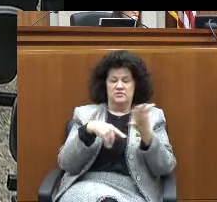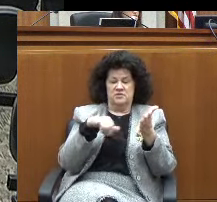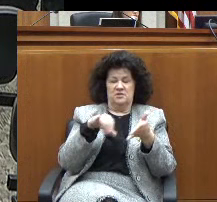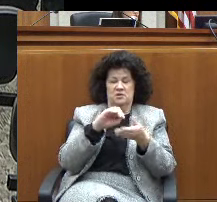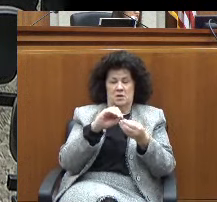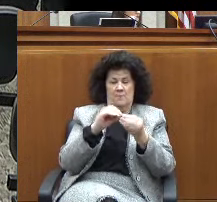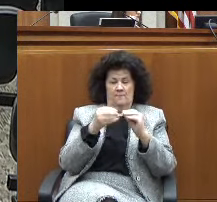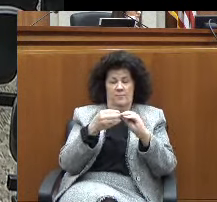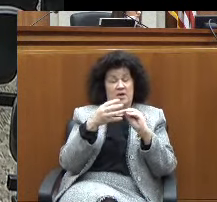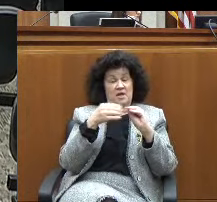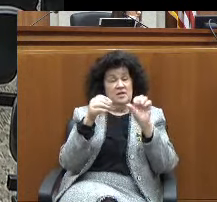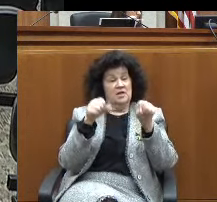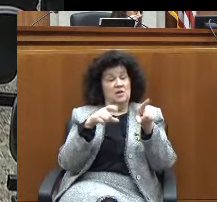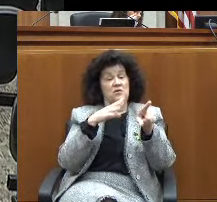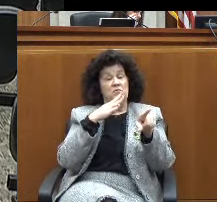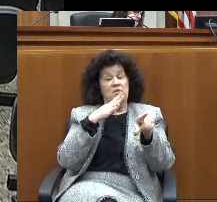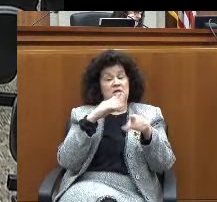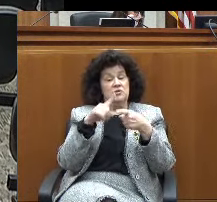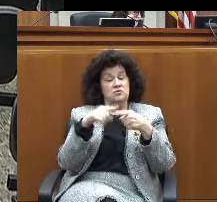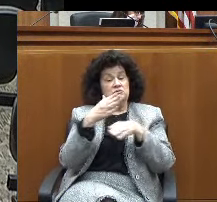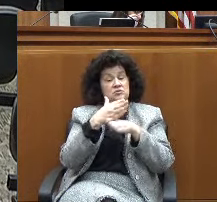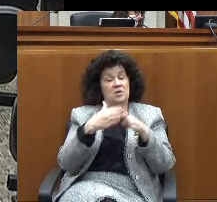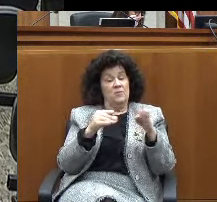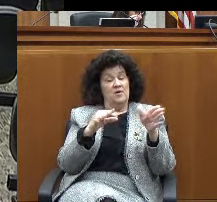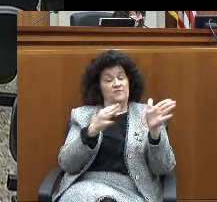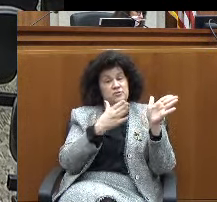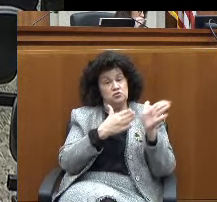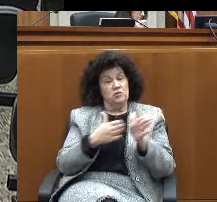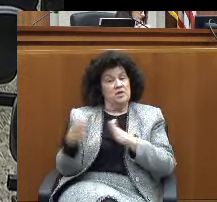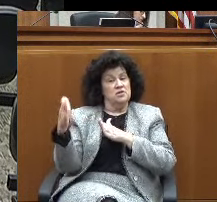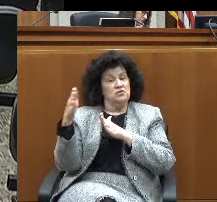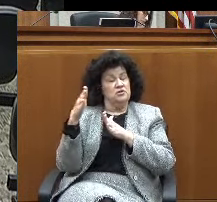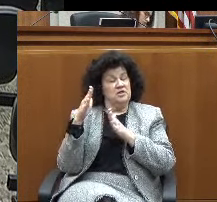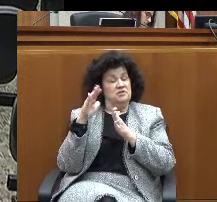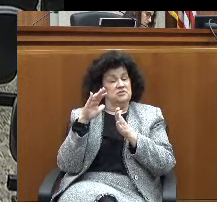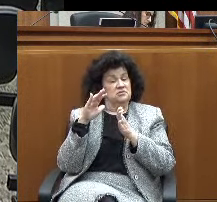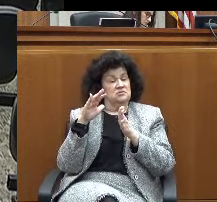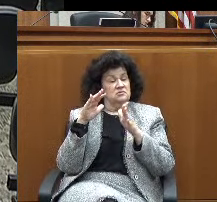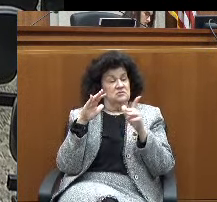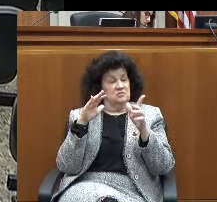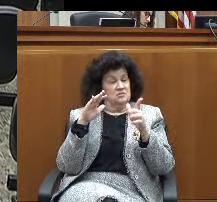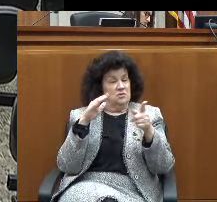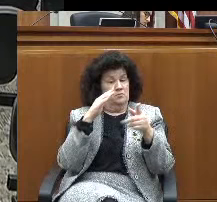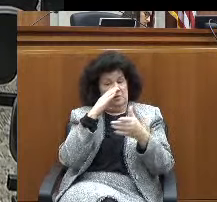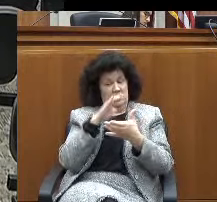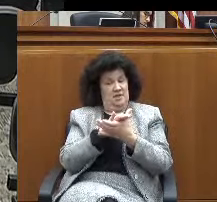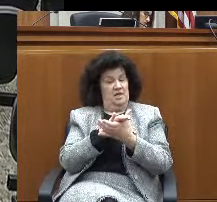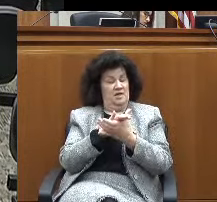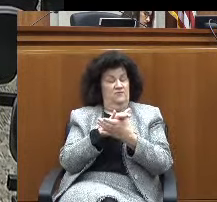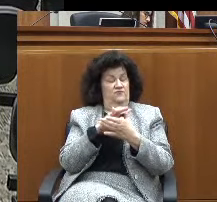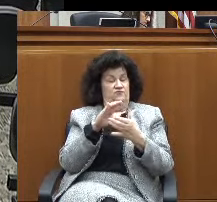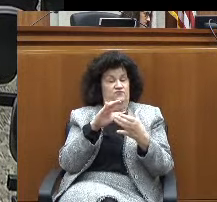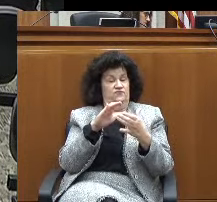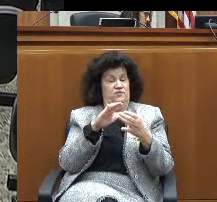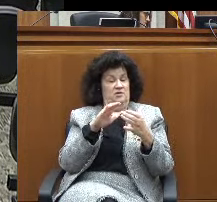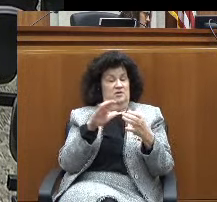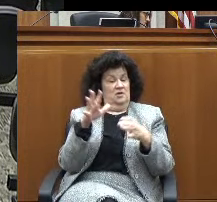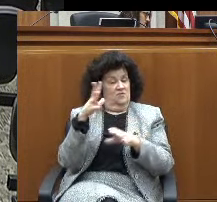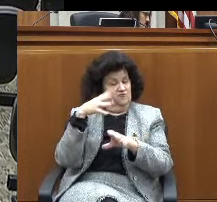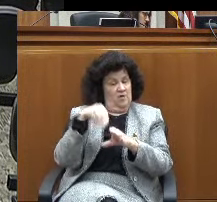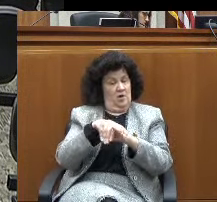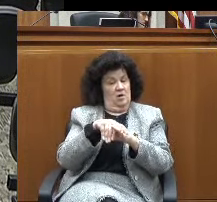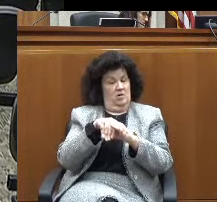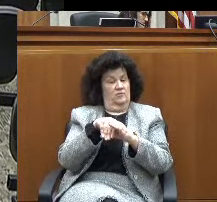number? And can you speak specifically to some of the strategies and tactics that you think are going into, in many ways, defying what in many